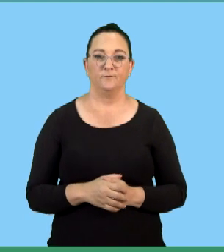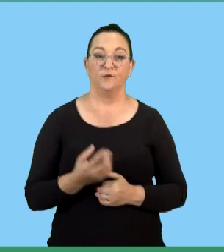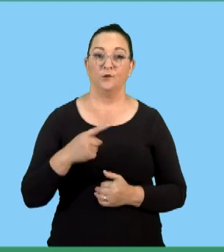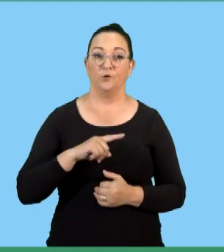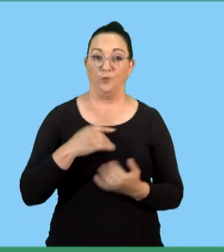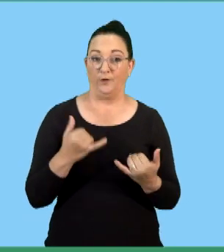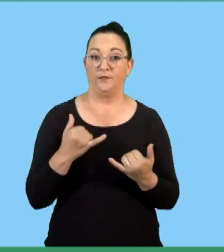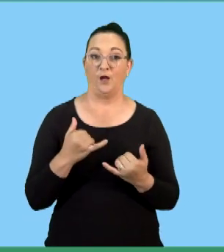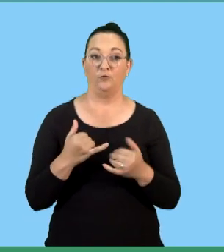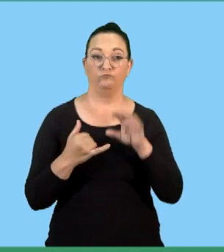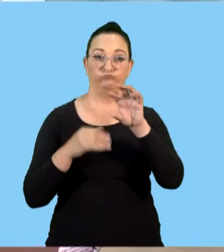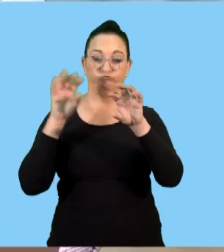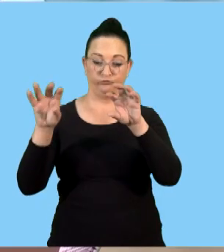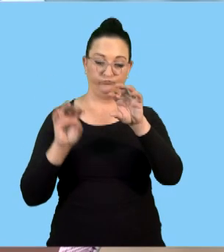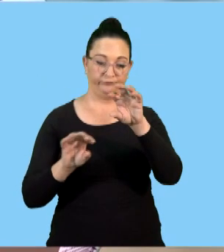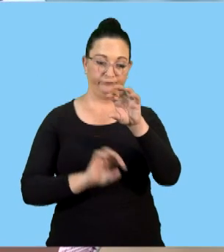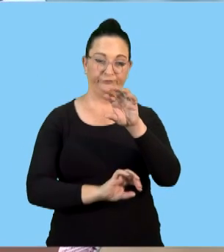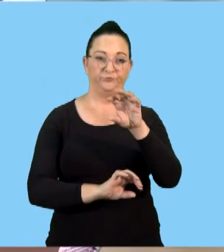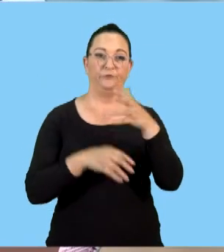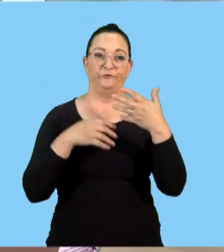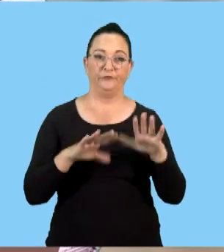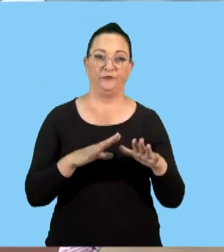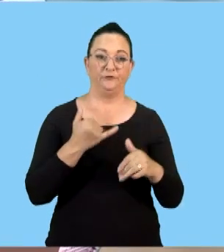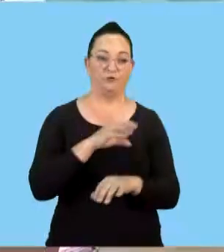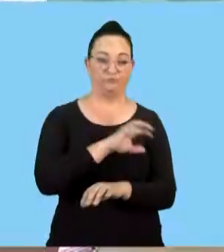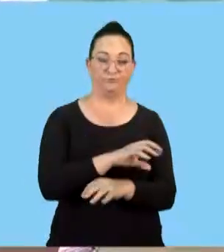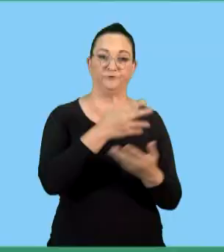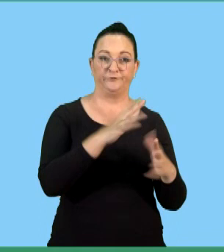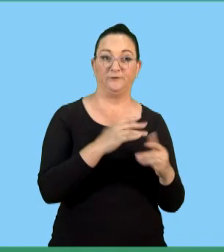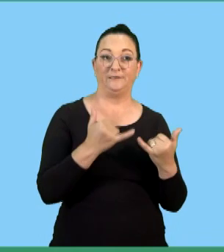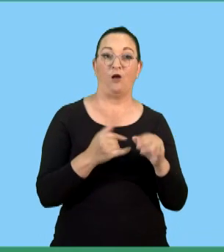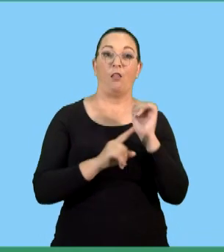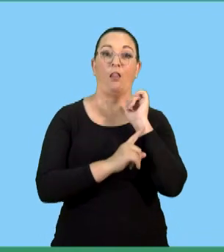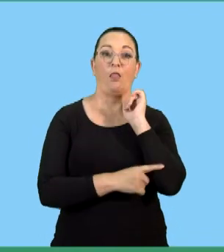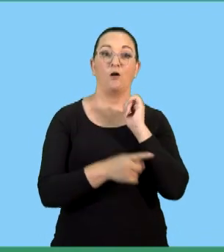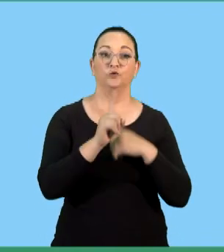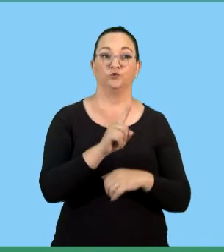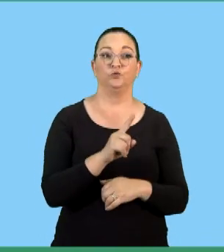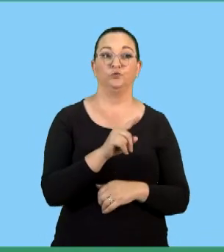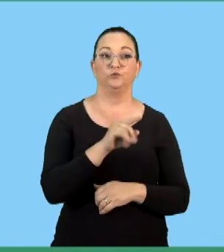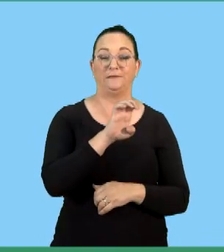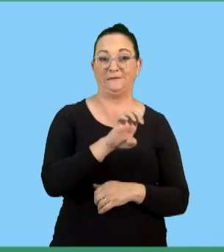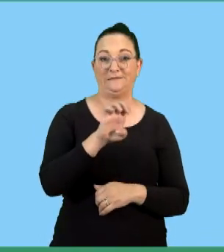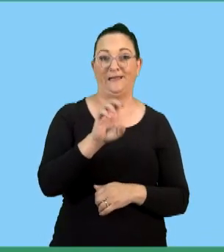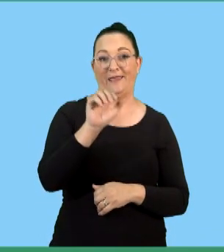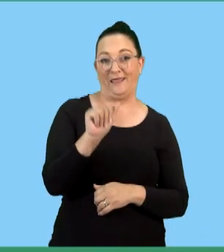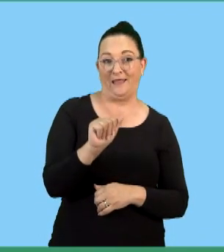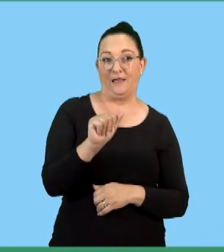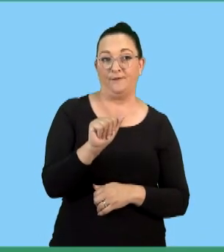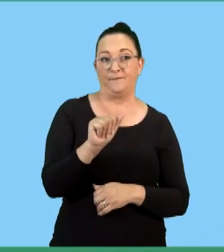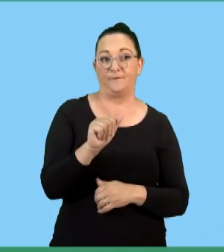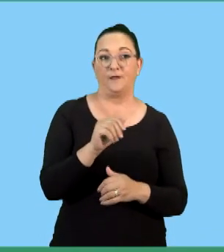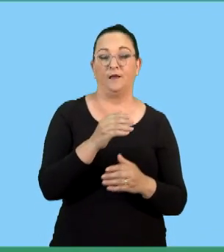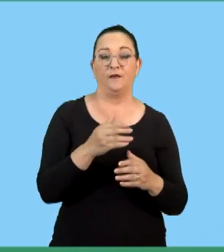we are done with the Skills Development Act, we're done with the Labor Relations Act. Now we're going to focus on the Employment